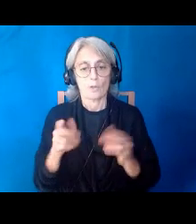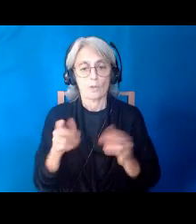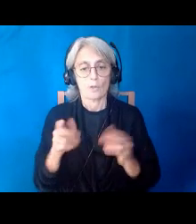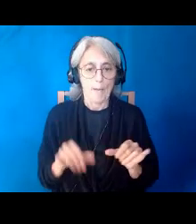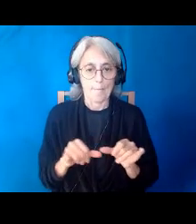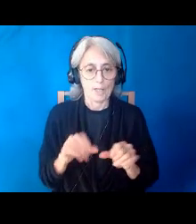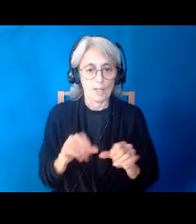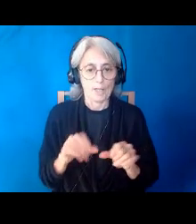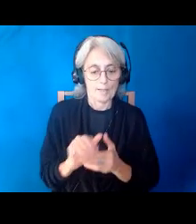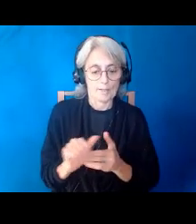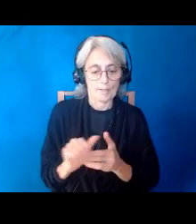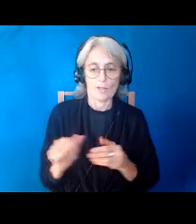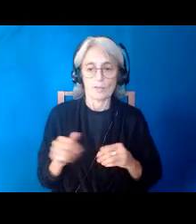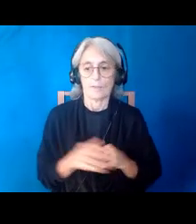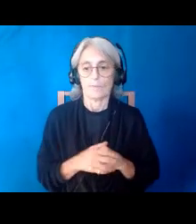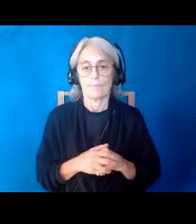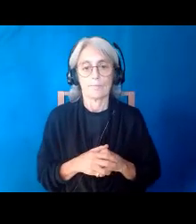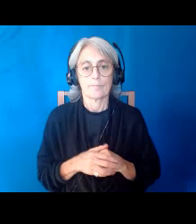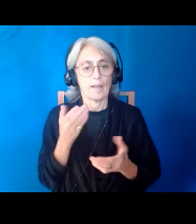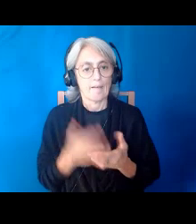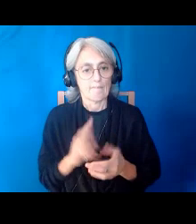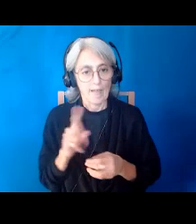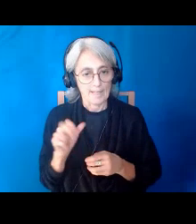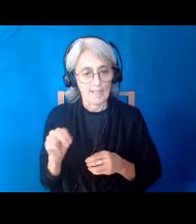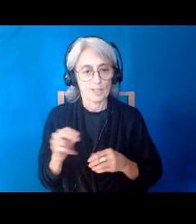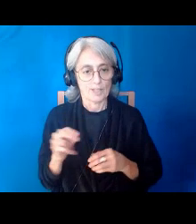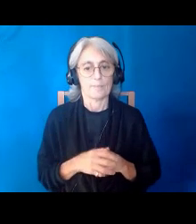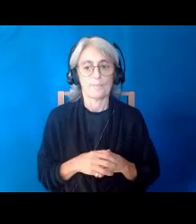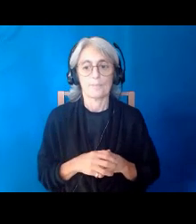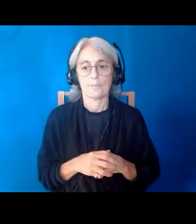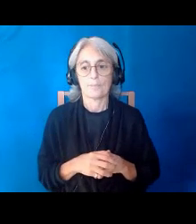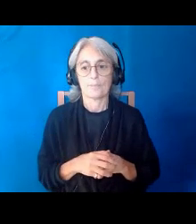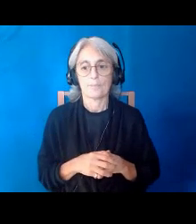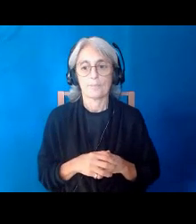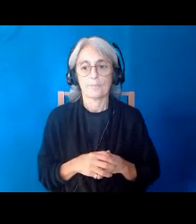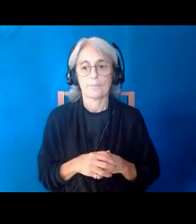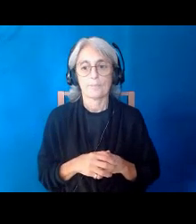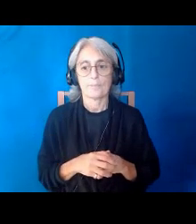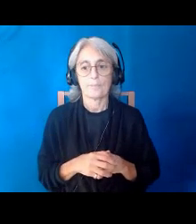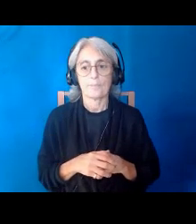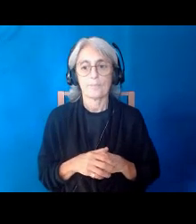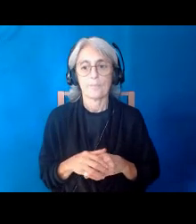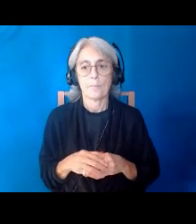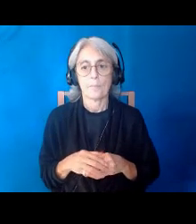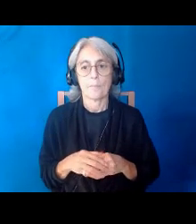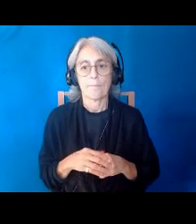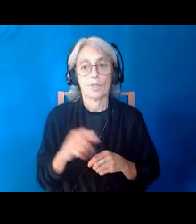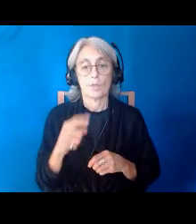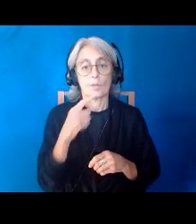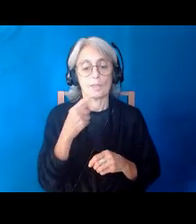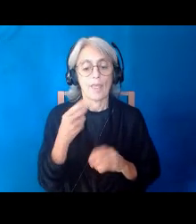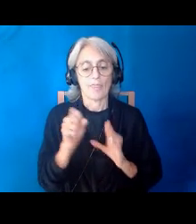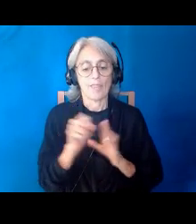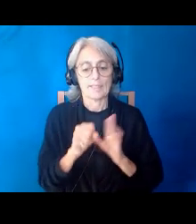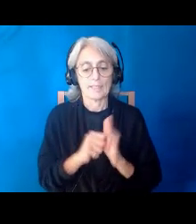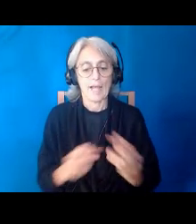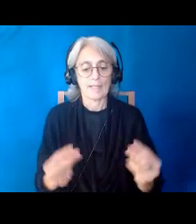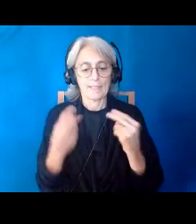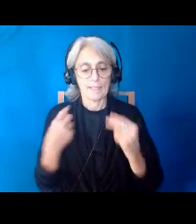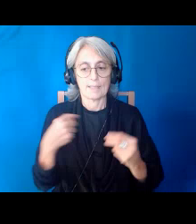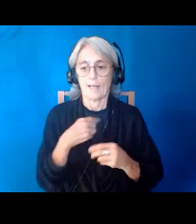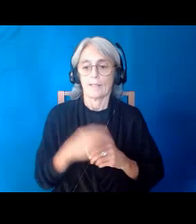dollars: validation. Your presence tells us that the state sees us, that it cares about